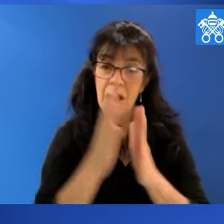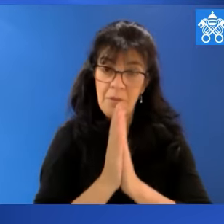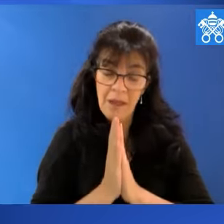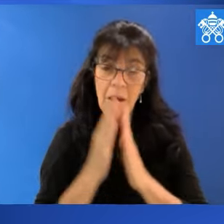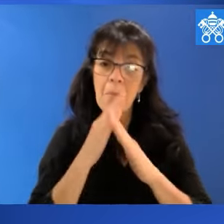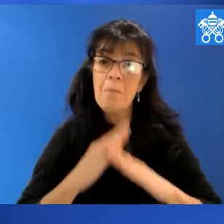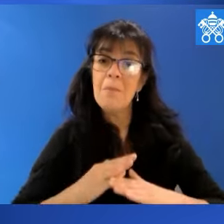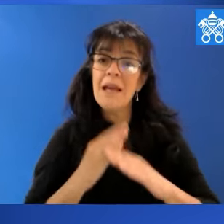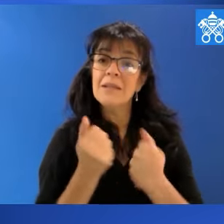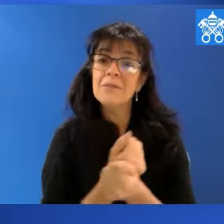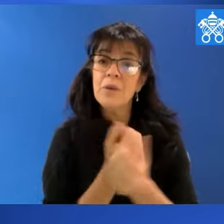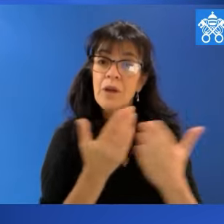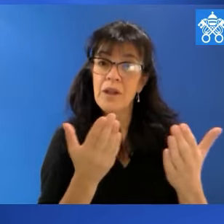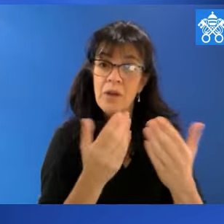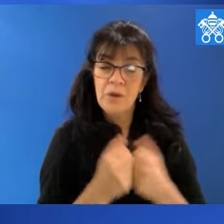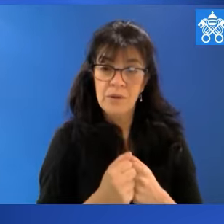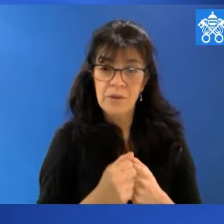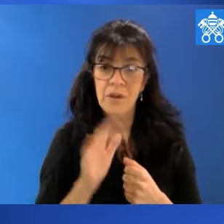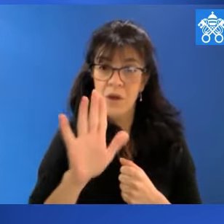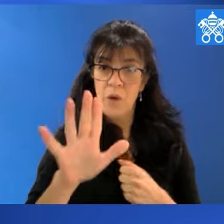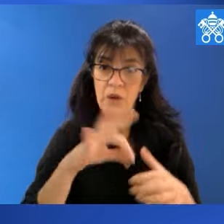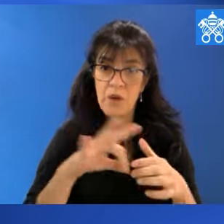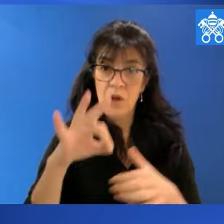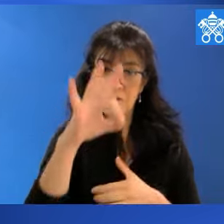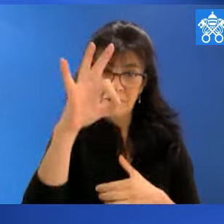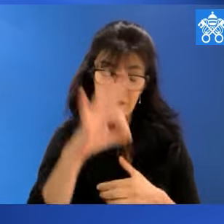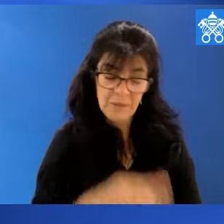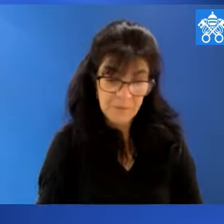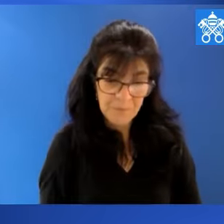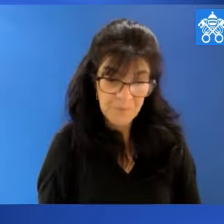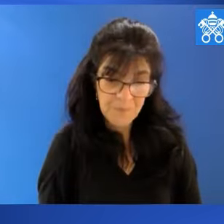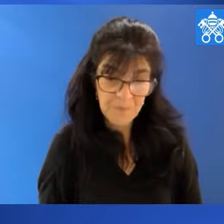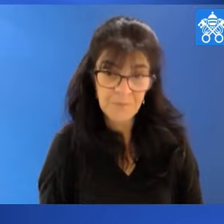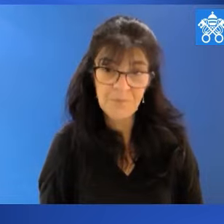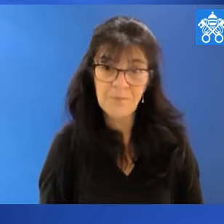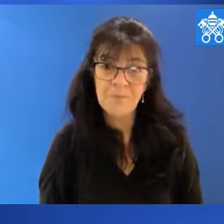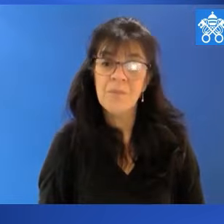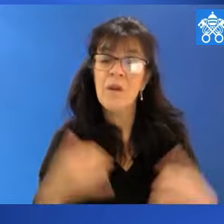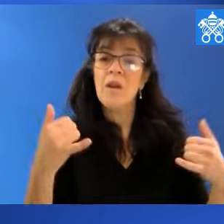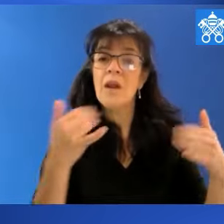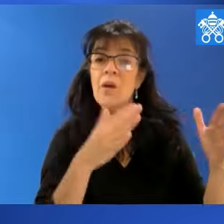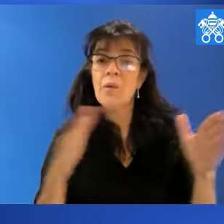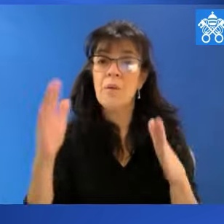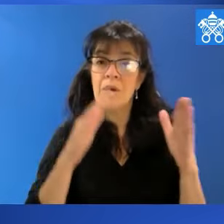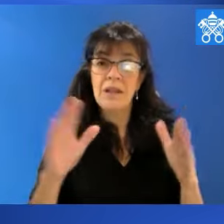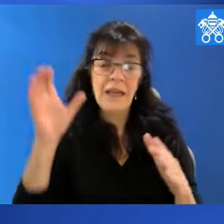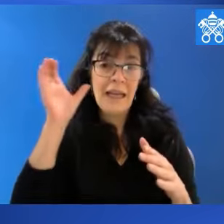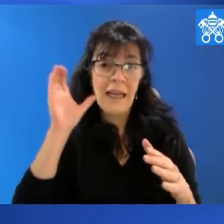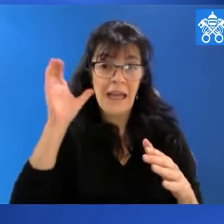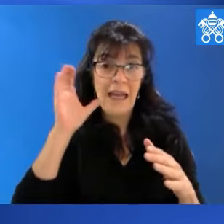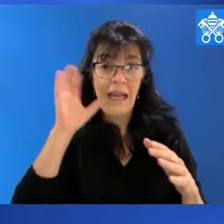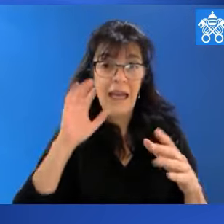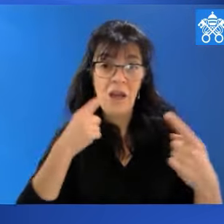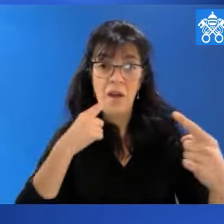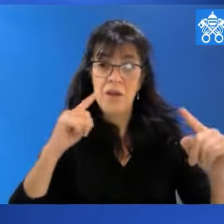La pace sia con voi. Peace be with you. And now we prepare to hear the proclamation of